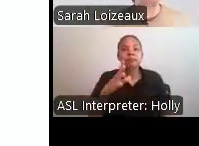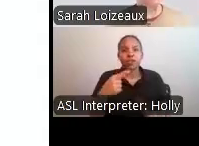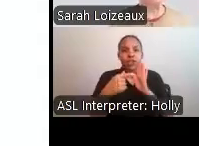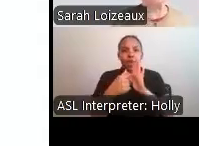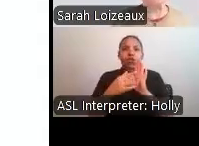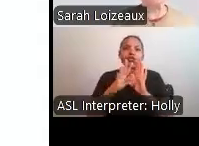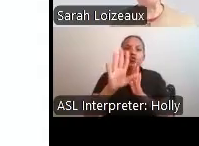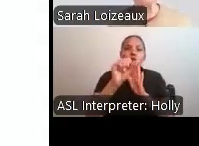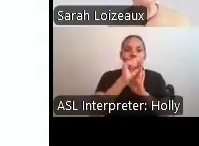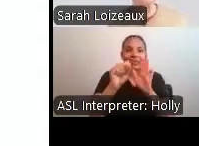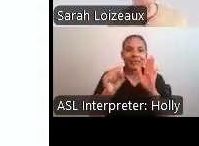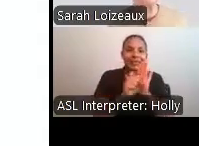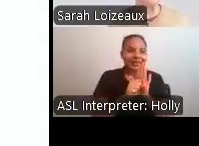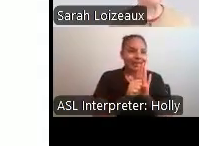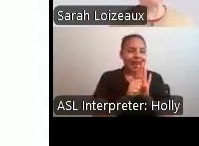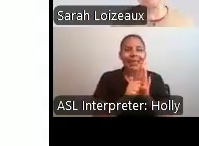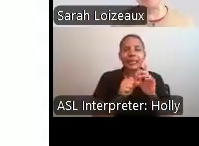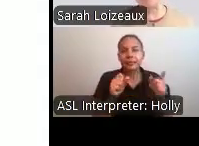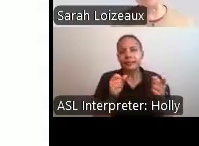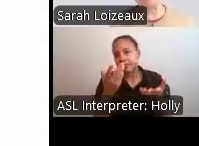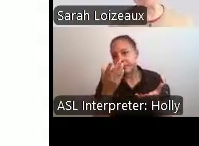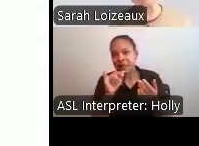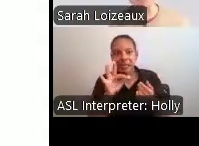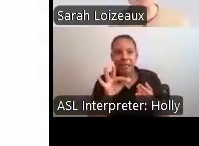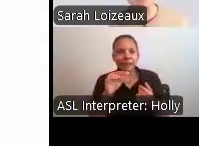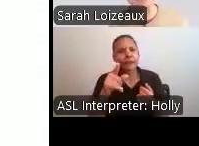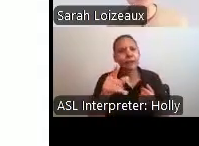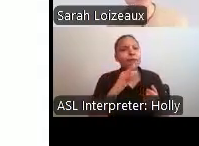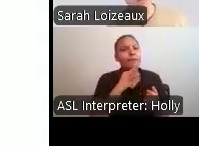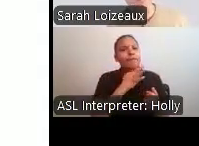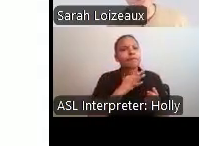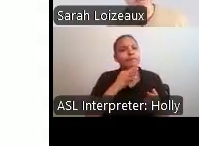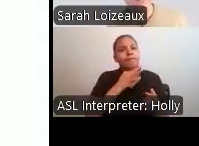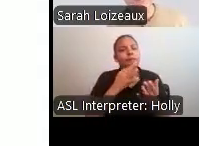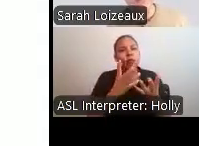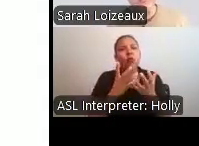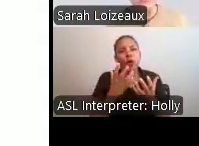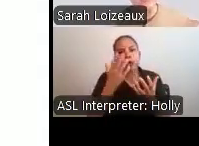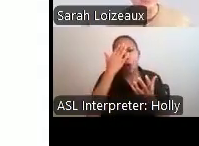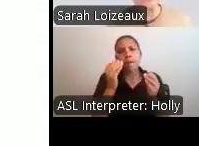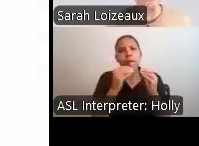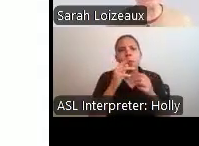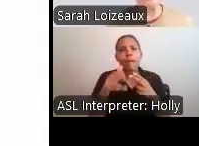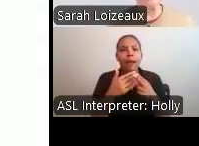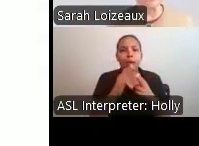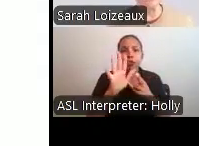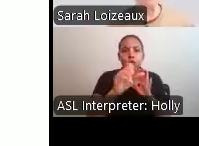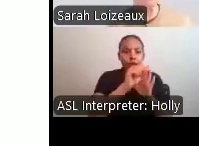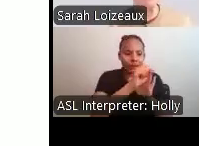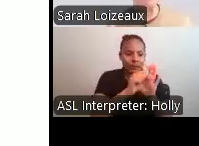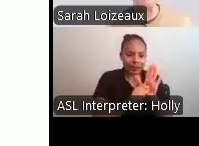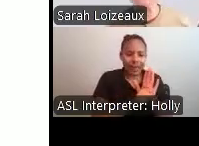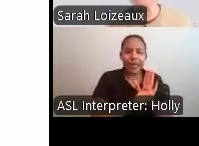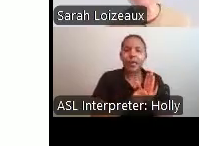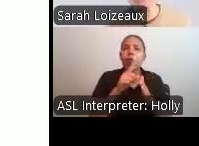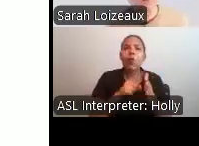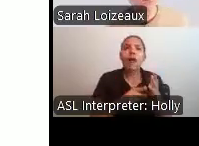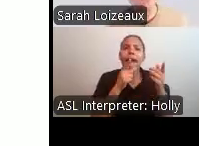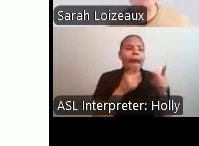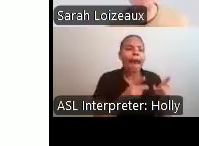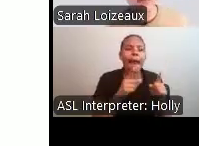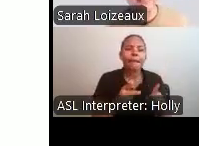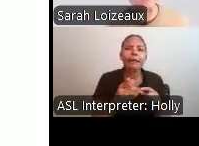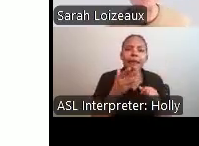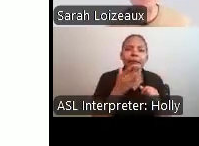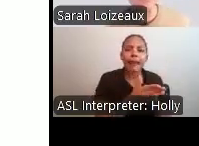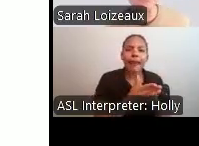on, policies, initiatives, services, if you want to better understand what's happening in your state and opportunity for how you can make your workforce